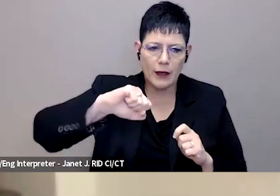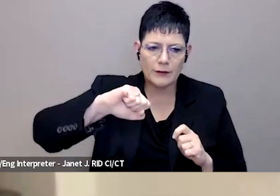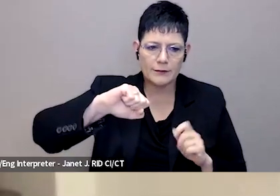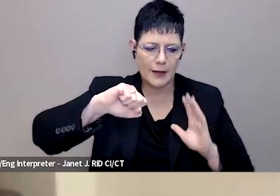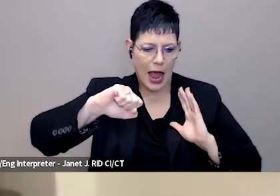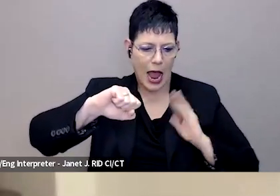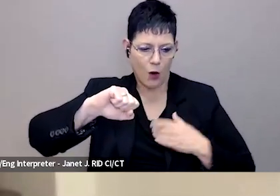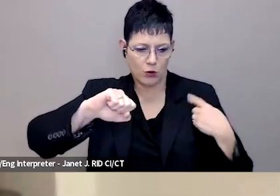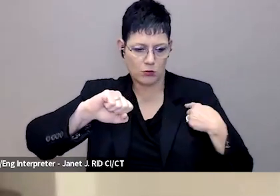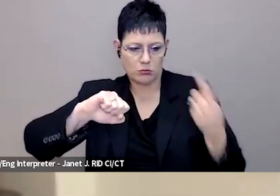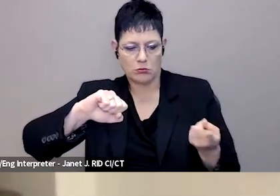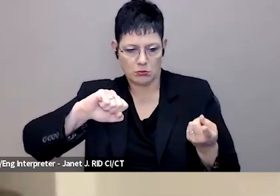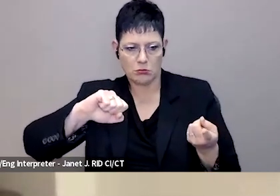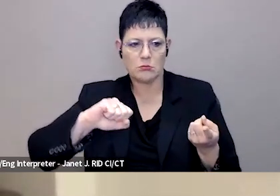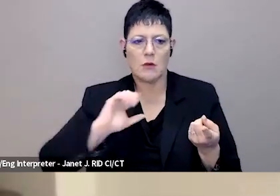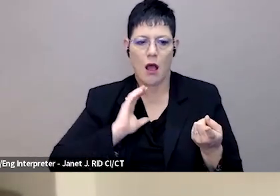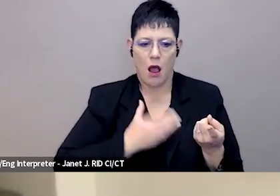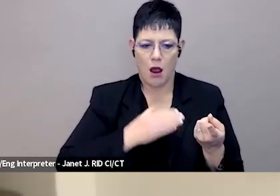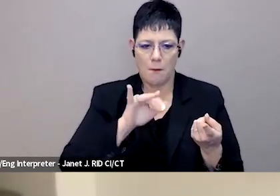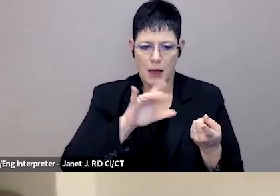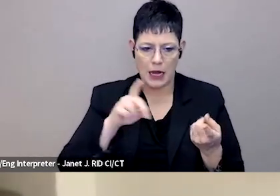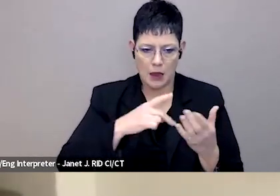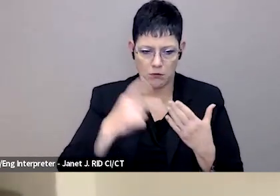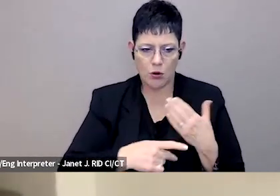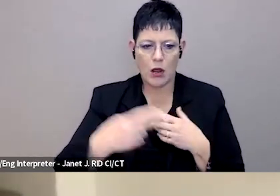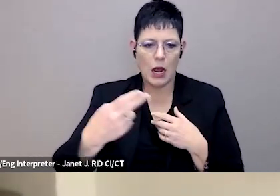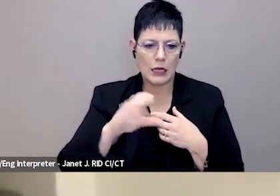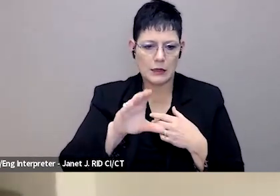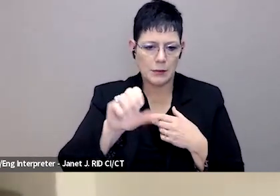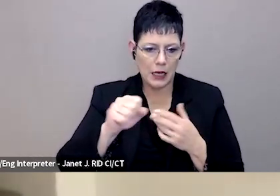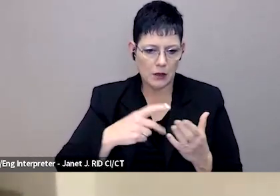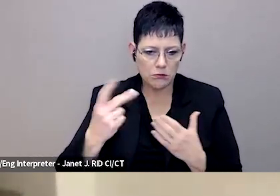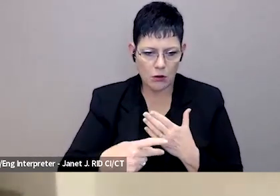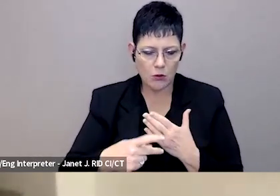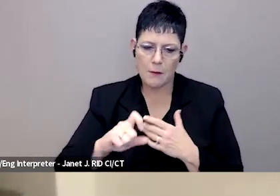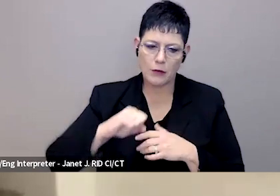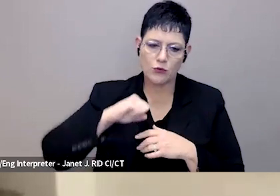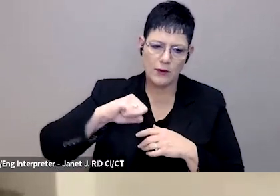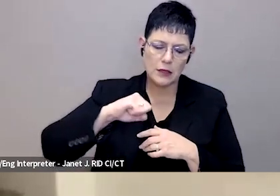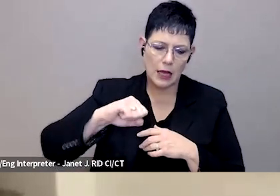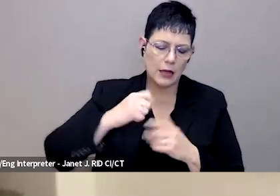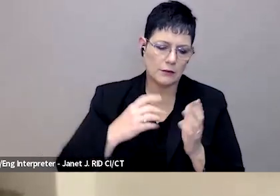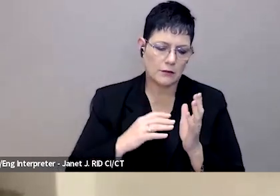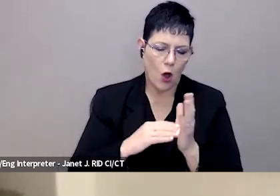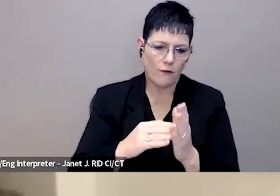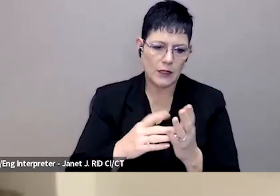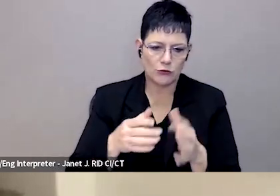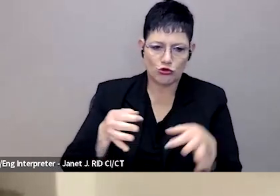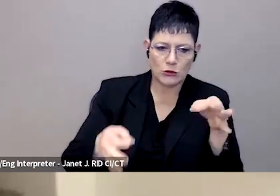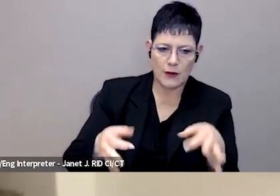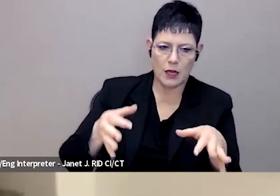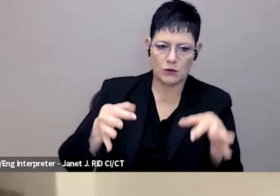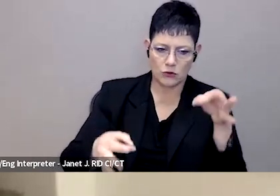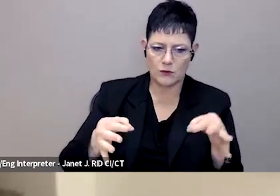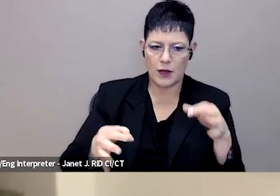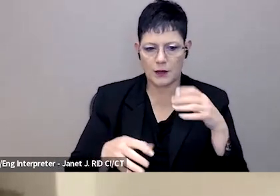defending the Medicaid program and the HCBS program in particular, and